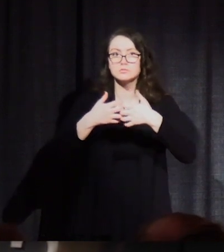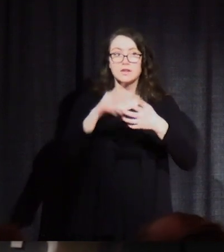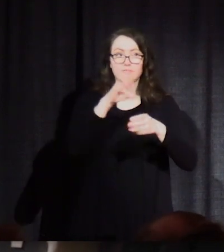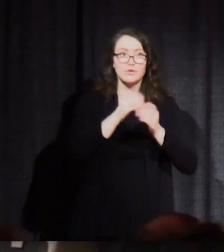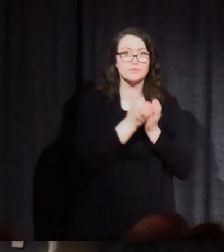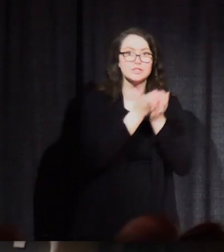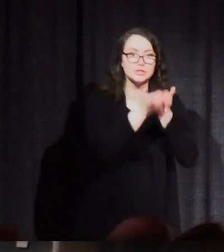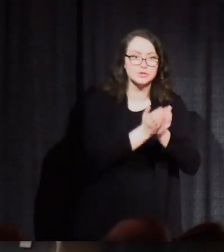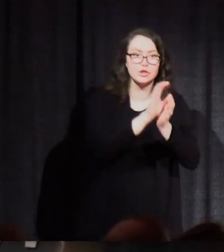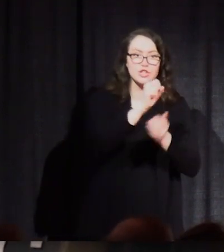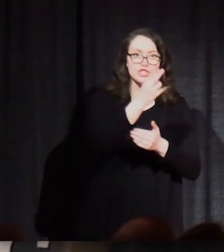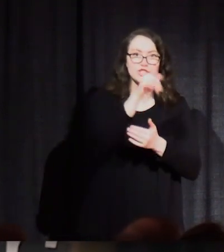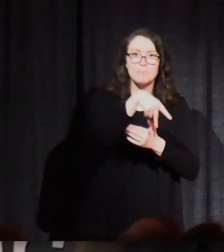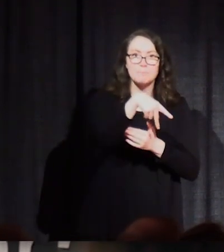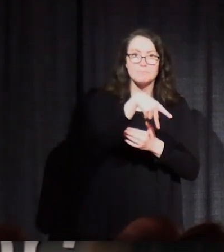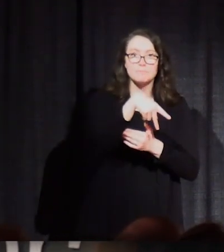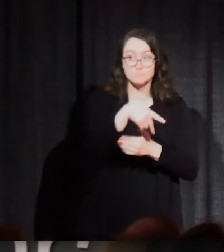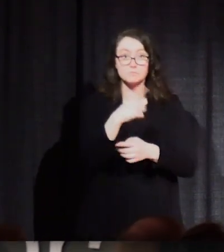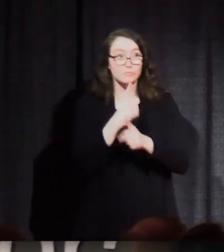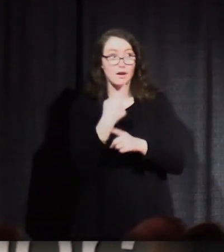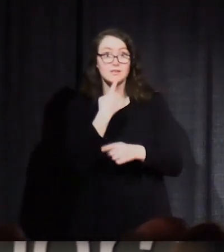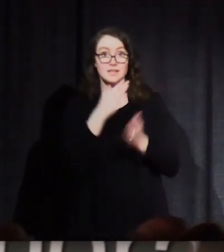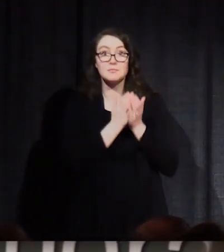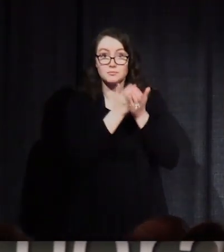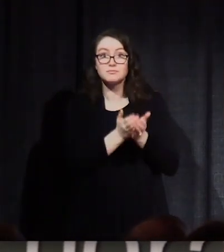the city. That's right, I said a ship.